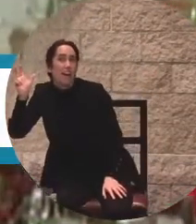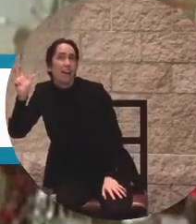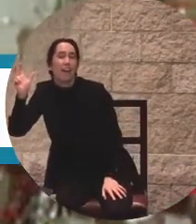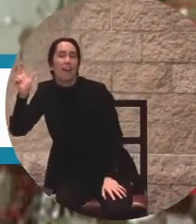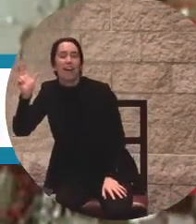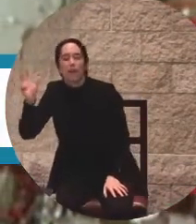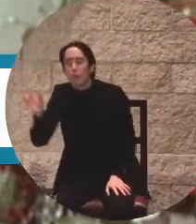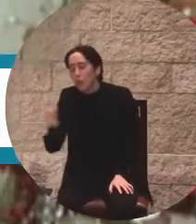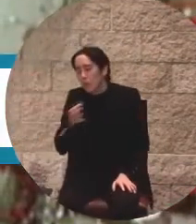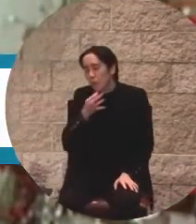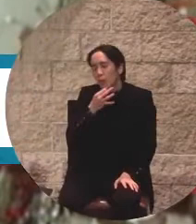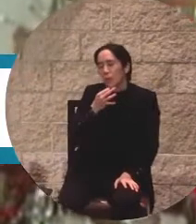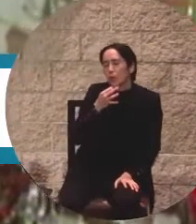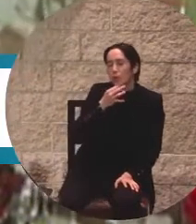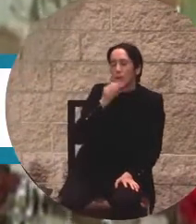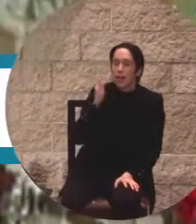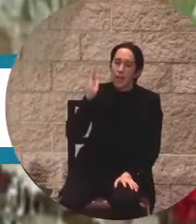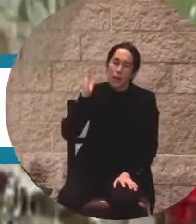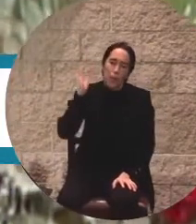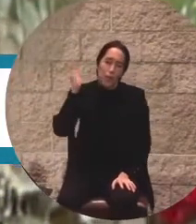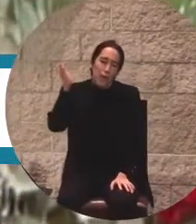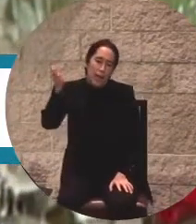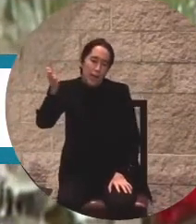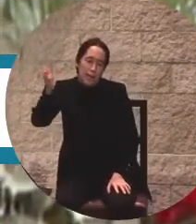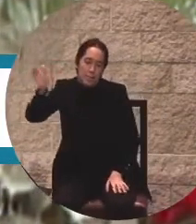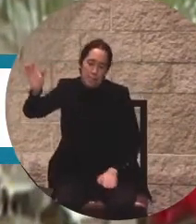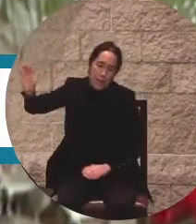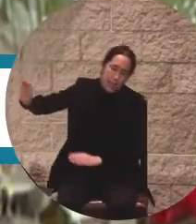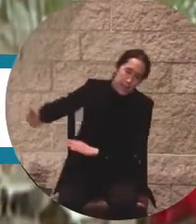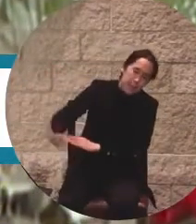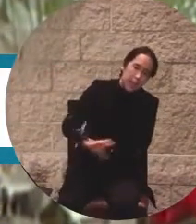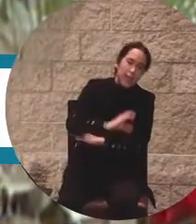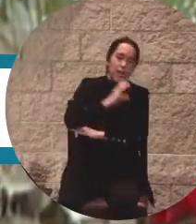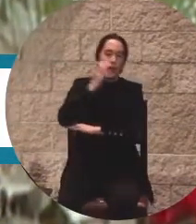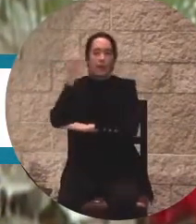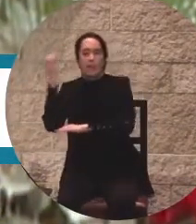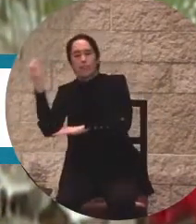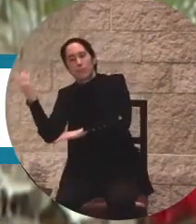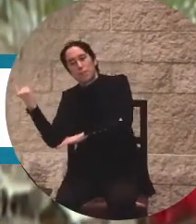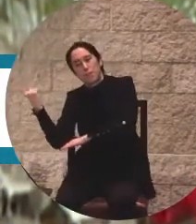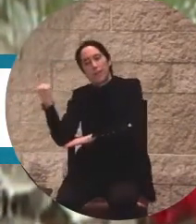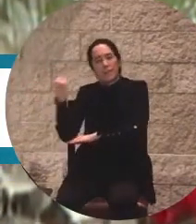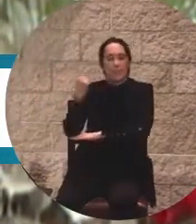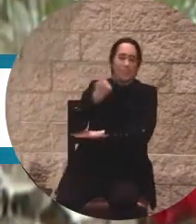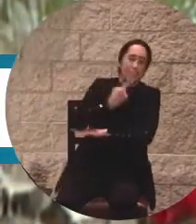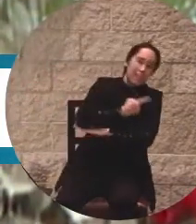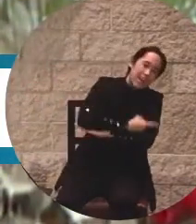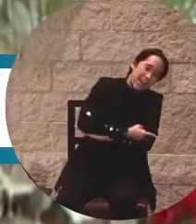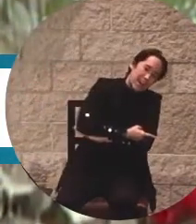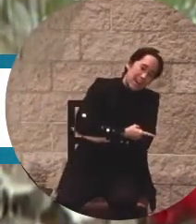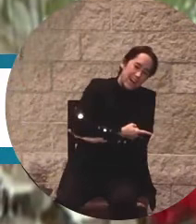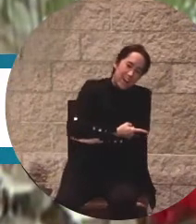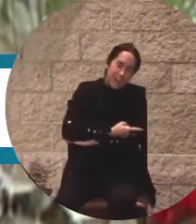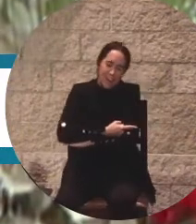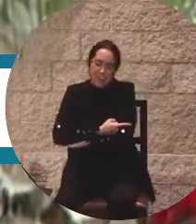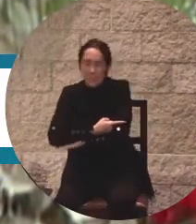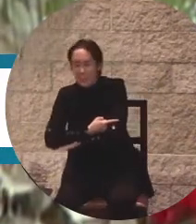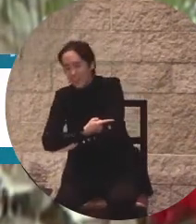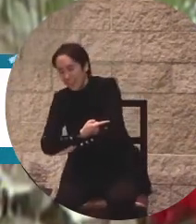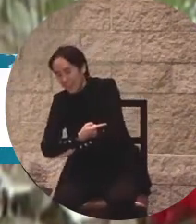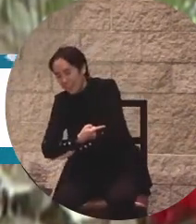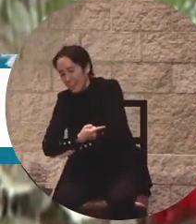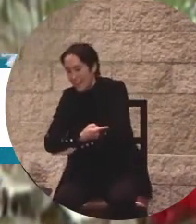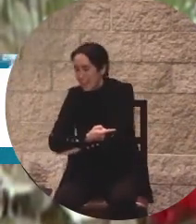ring. Soon it will be Christmas Day.